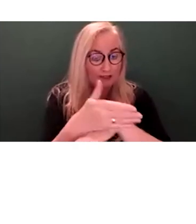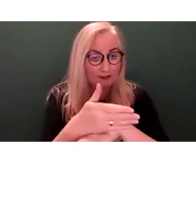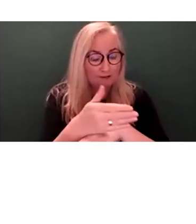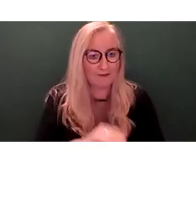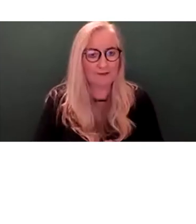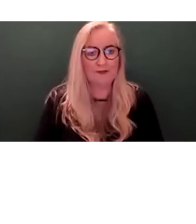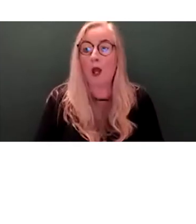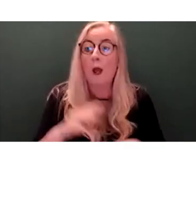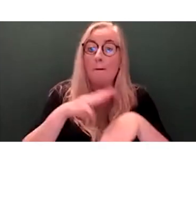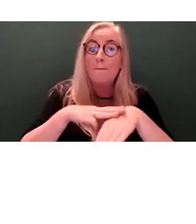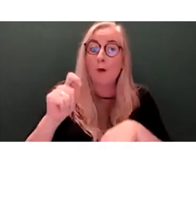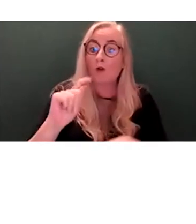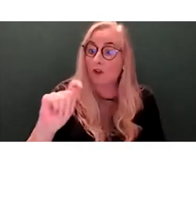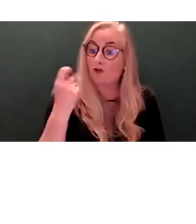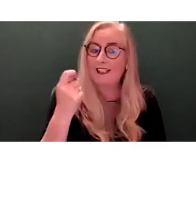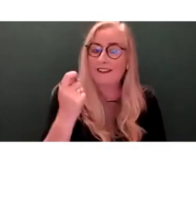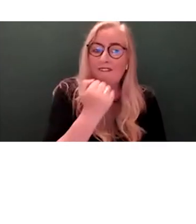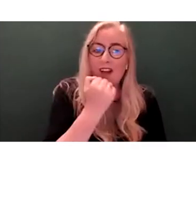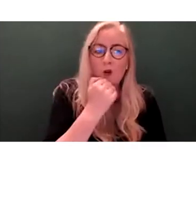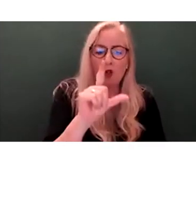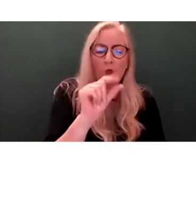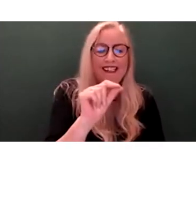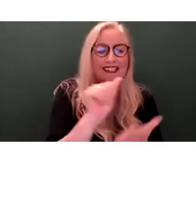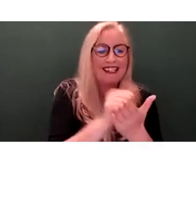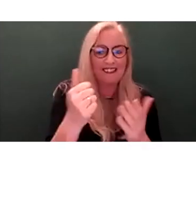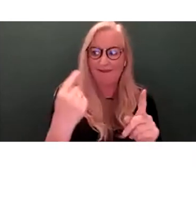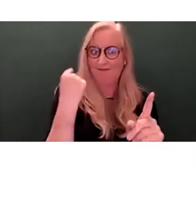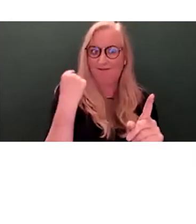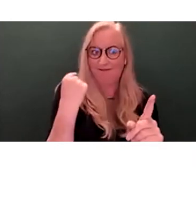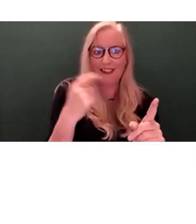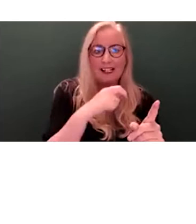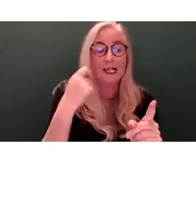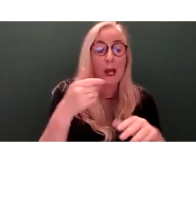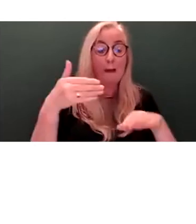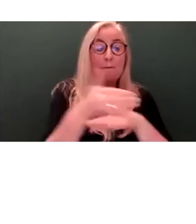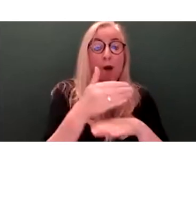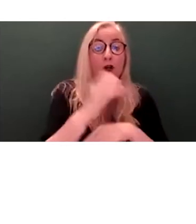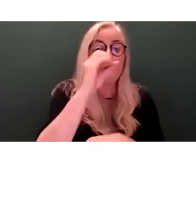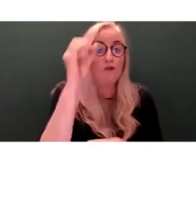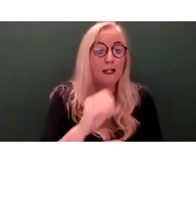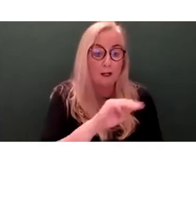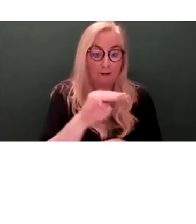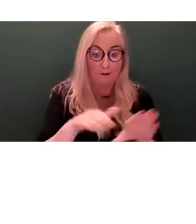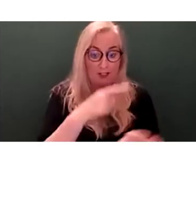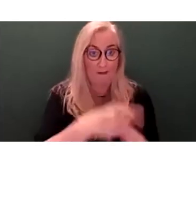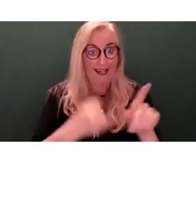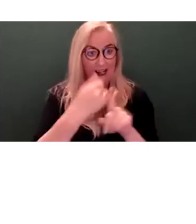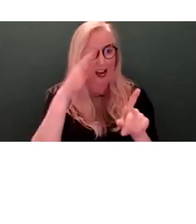The most recent figures, 2016, tells us that employment rate of people with disabilities in Ireland